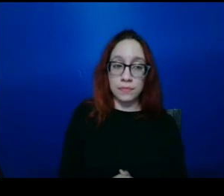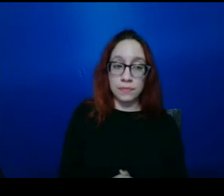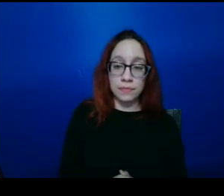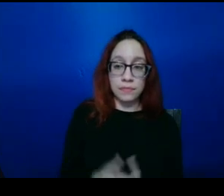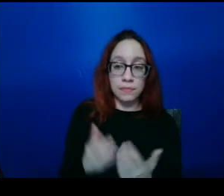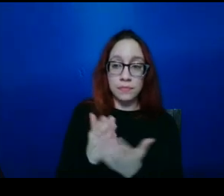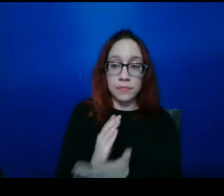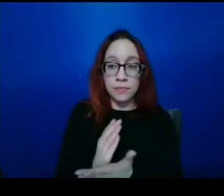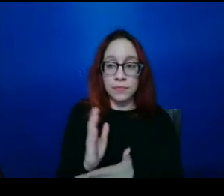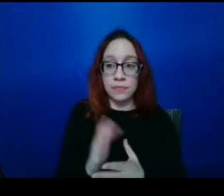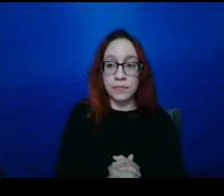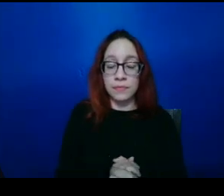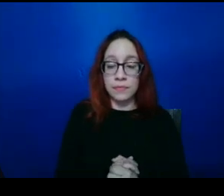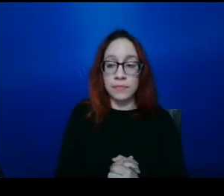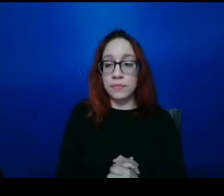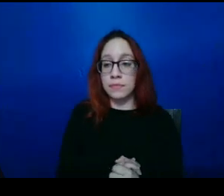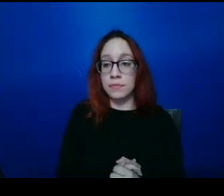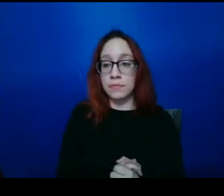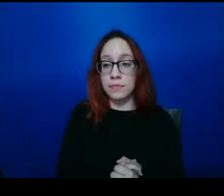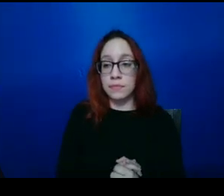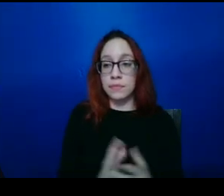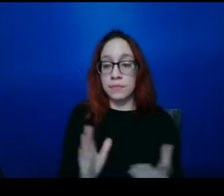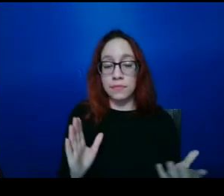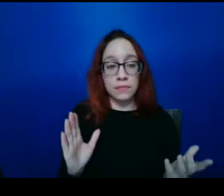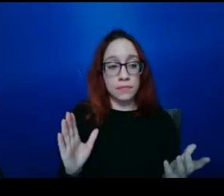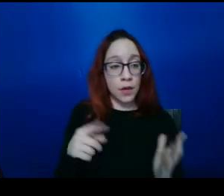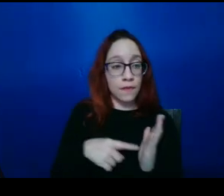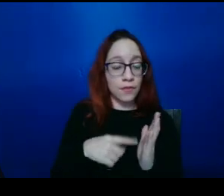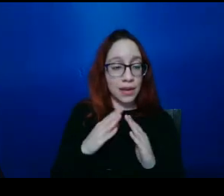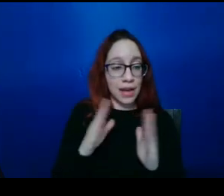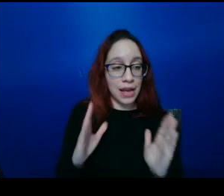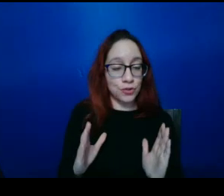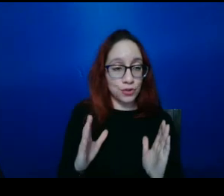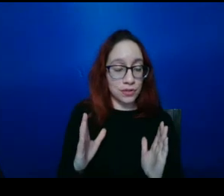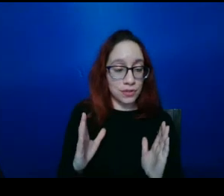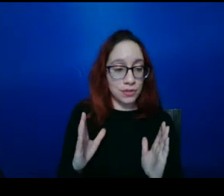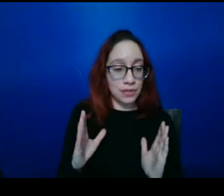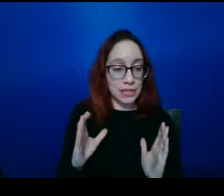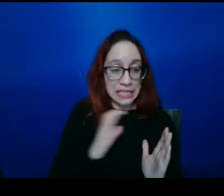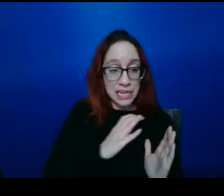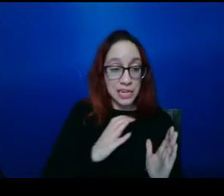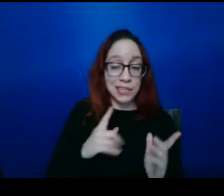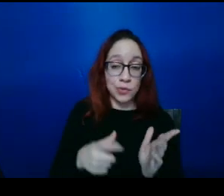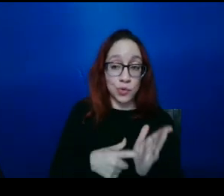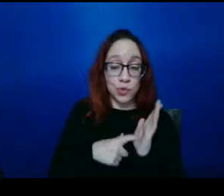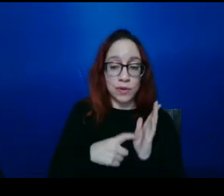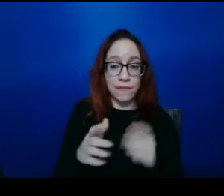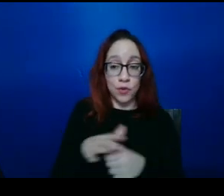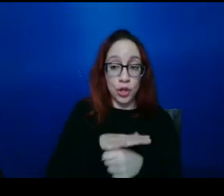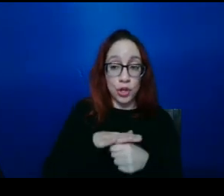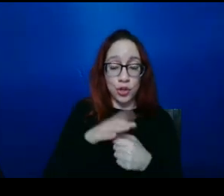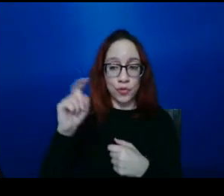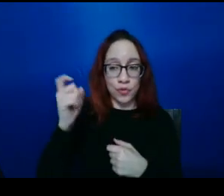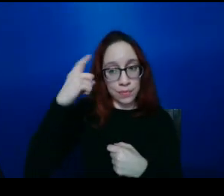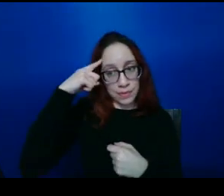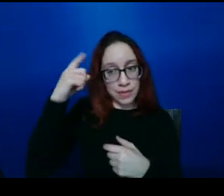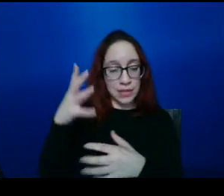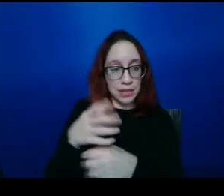All right, so the Affordable Housing Advisory Committee is a requirement for local governments that